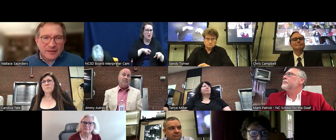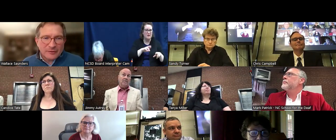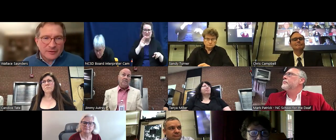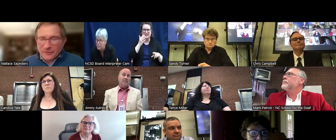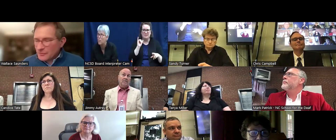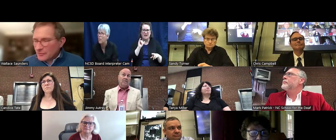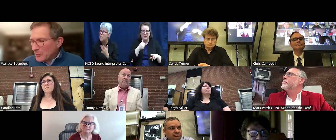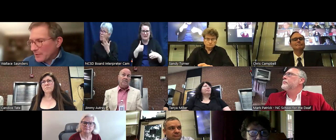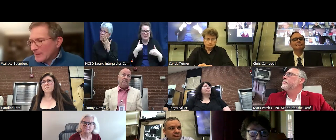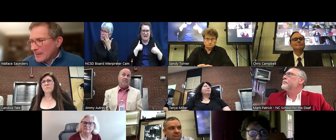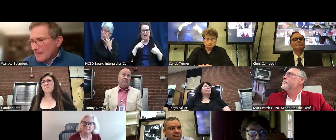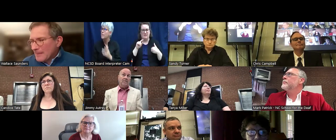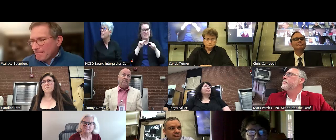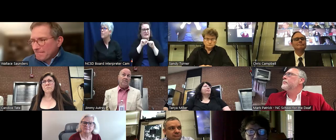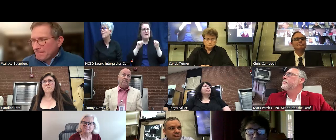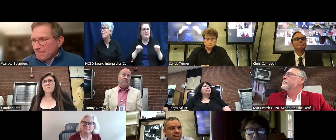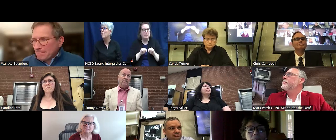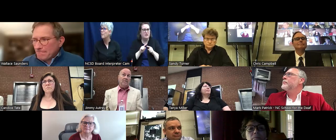to follow on the first report.